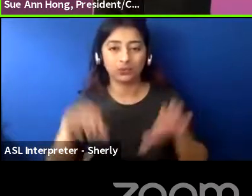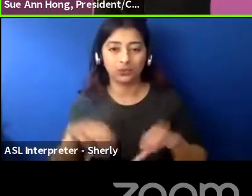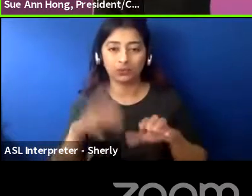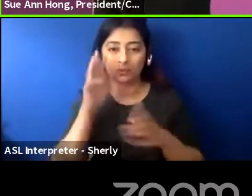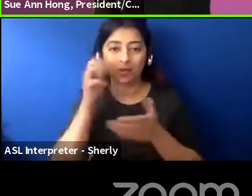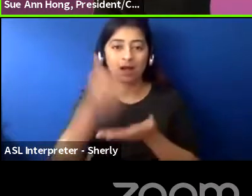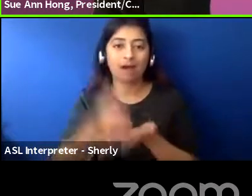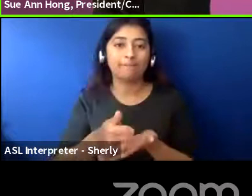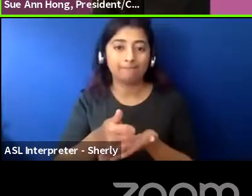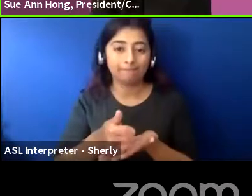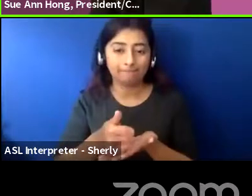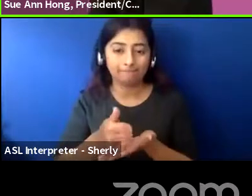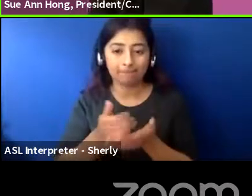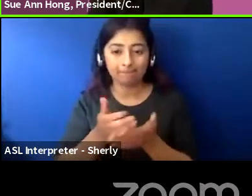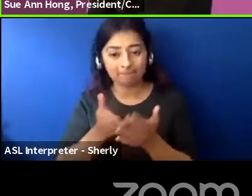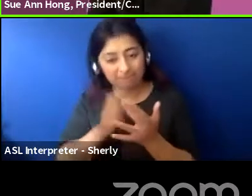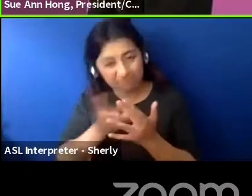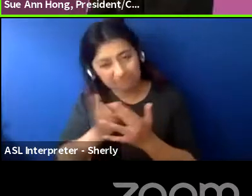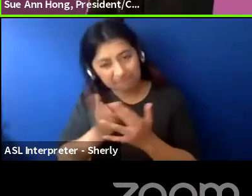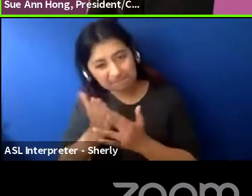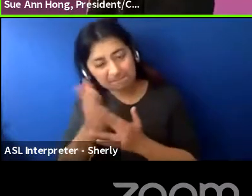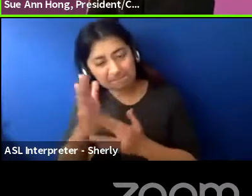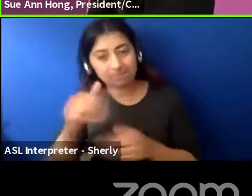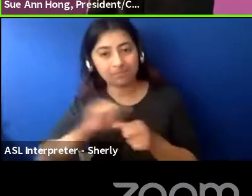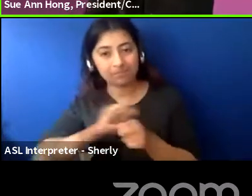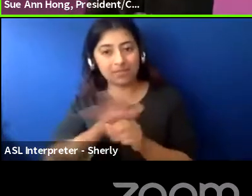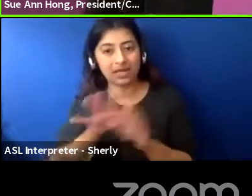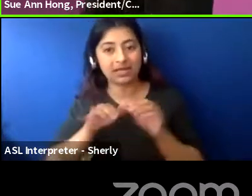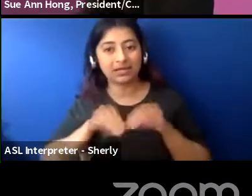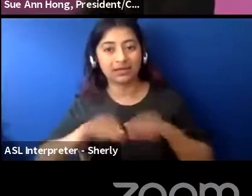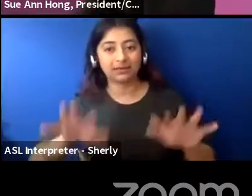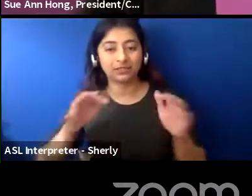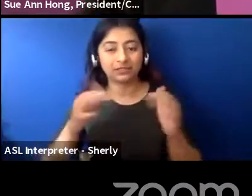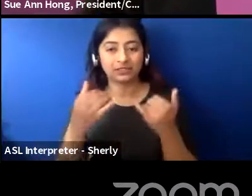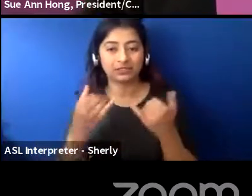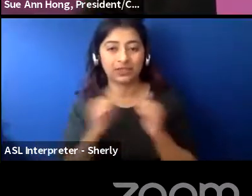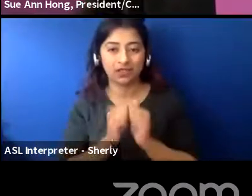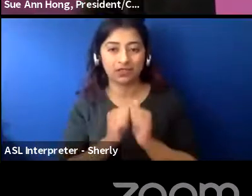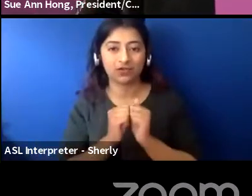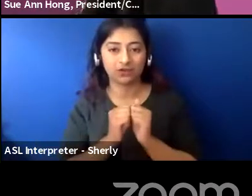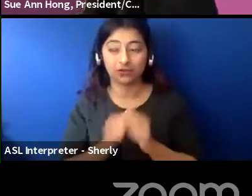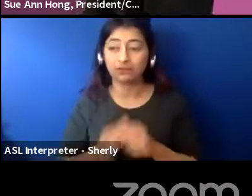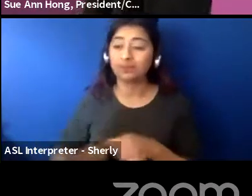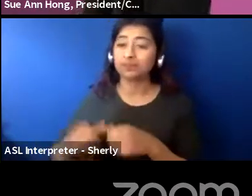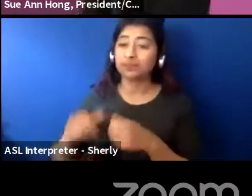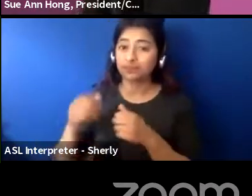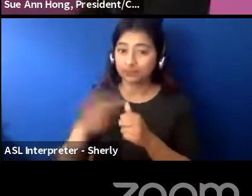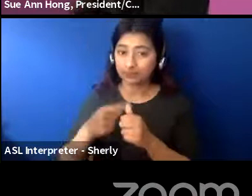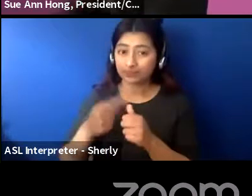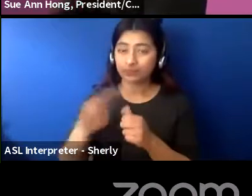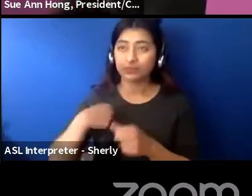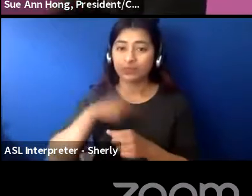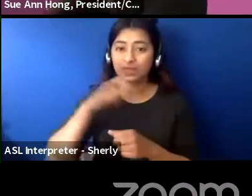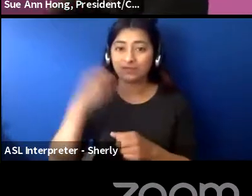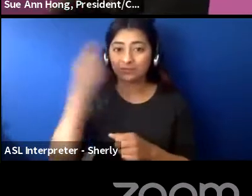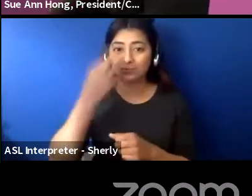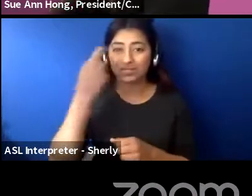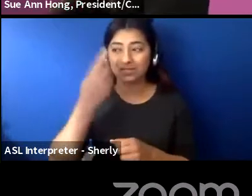to get through this pandemic together? Yeah, one is to realize that we are all